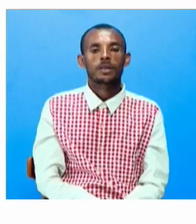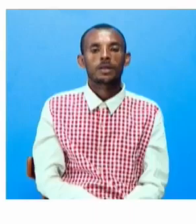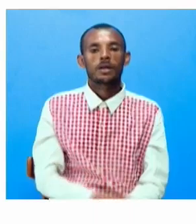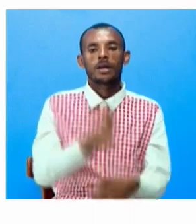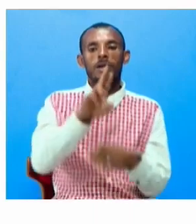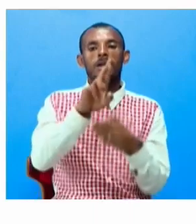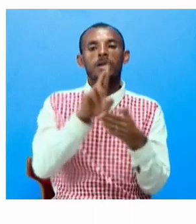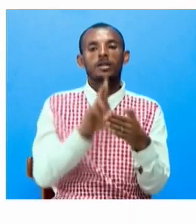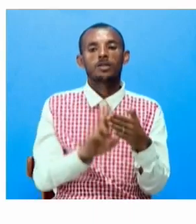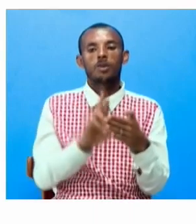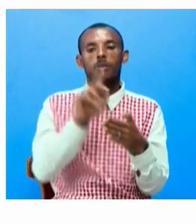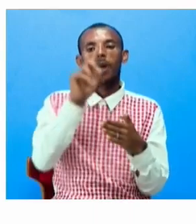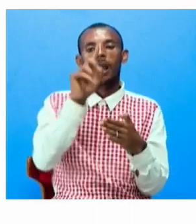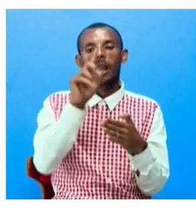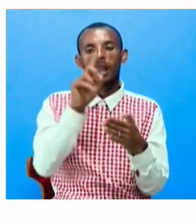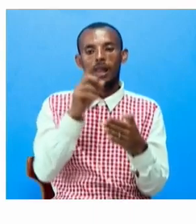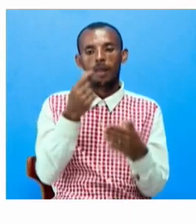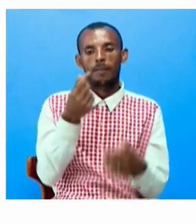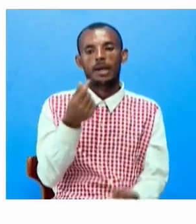ratio 1 bird.